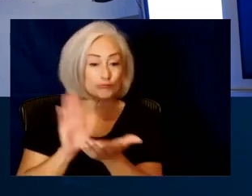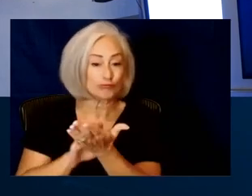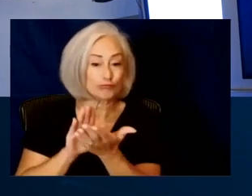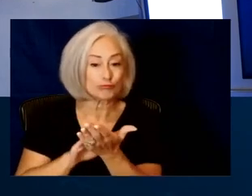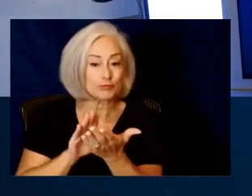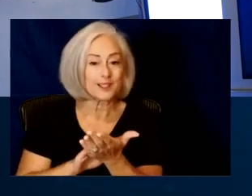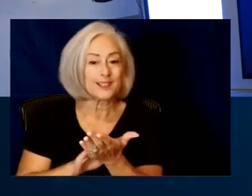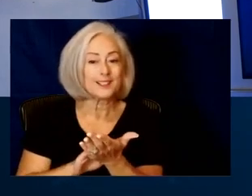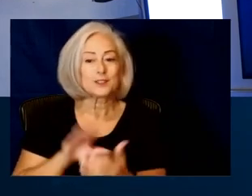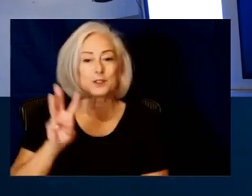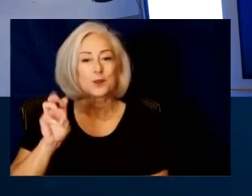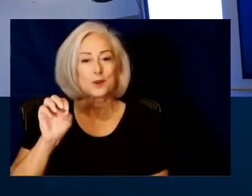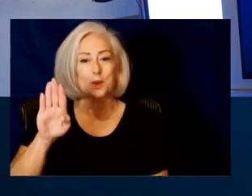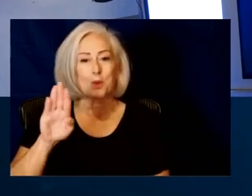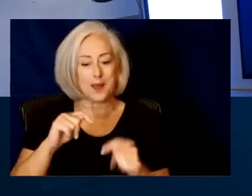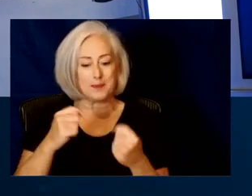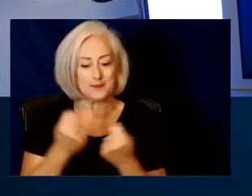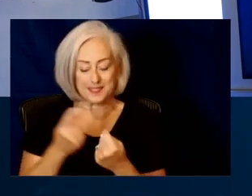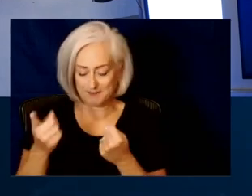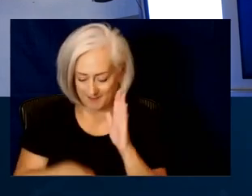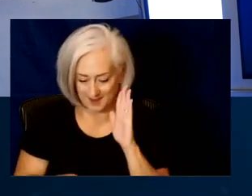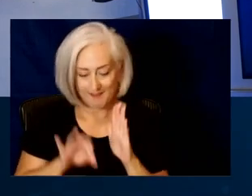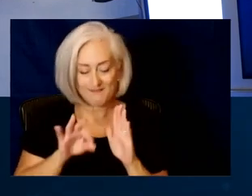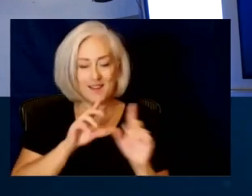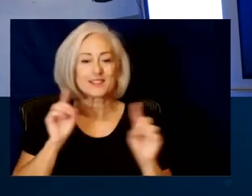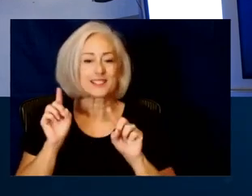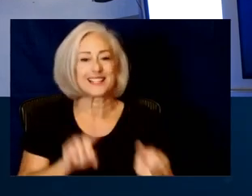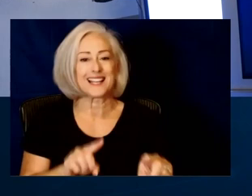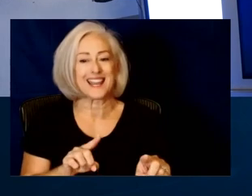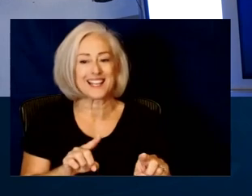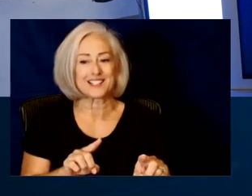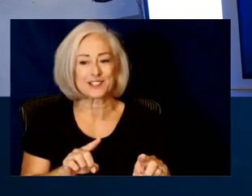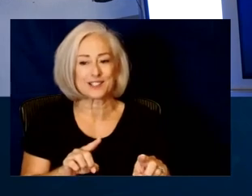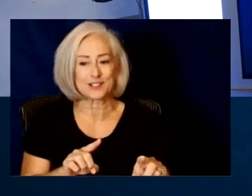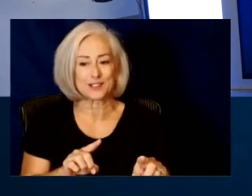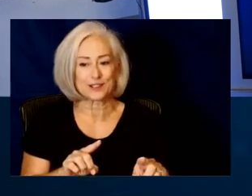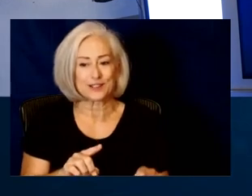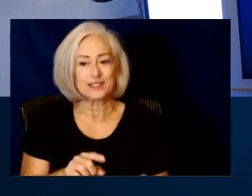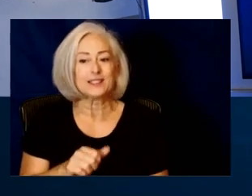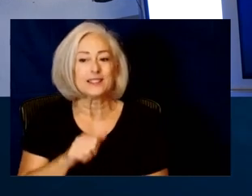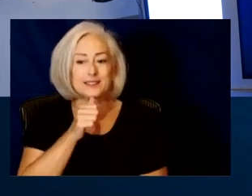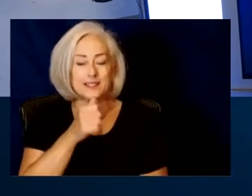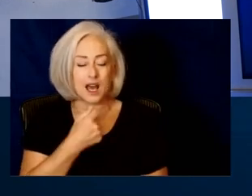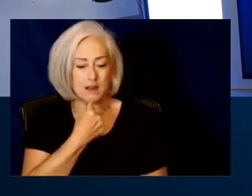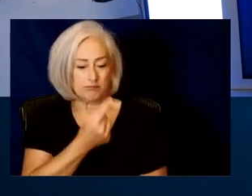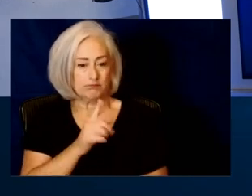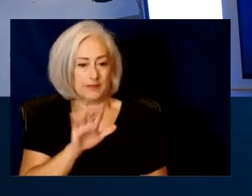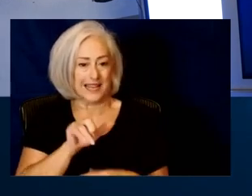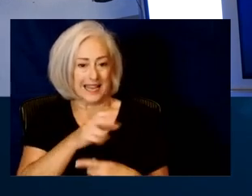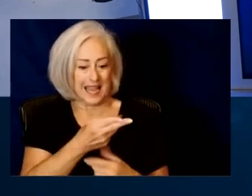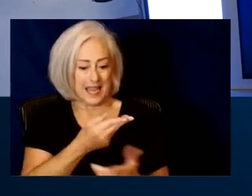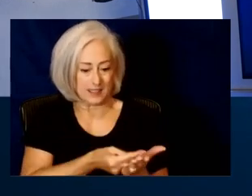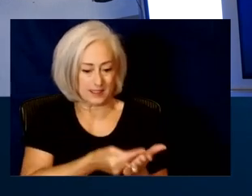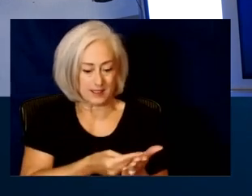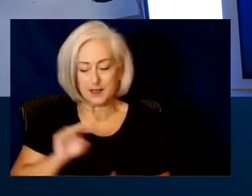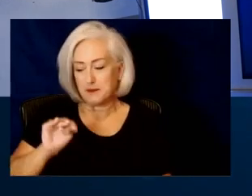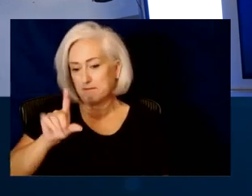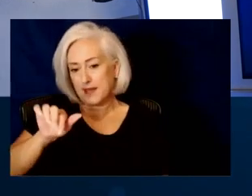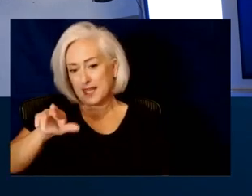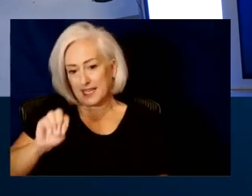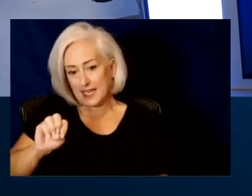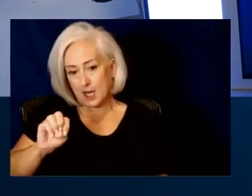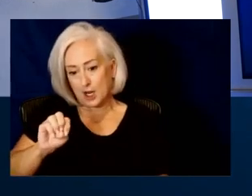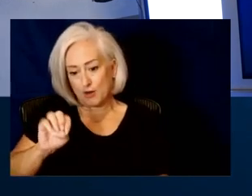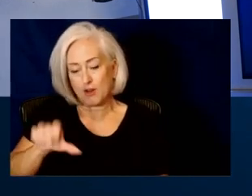They did find an answer. I know it doesn't speak to the cash, but it says Medicare and many other commercial payers have approved this